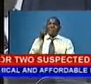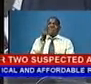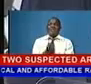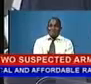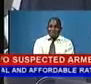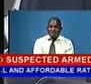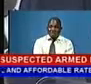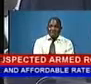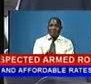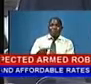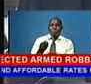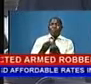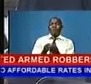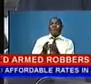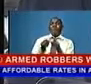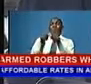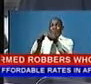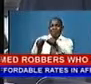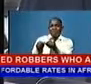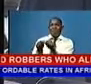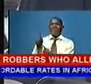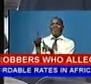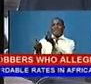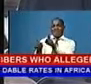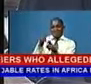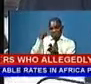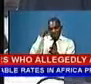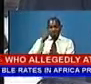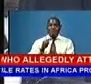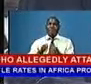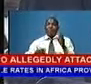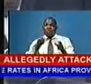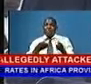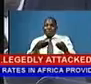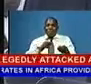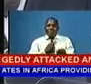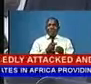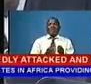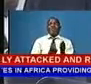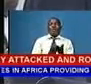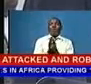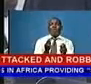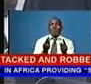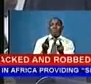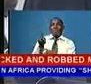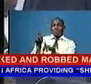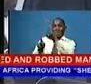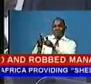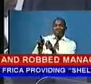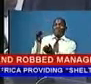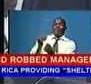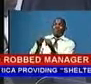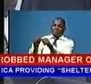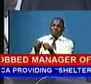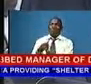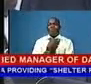to carry on with our re-examination, unless, again, the court is curtailing that right of us to do the re-examination.